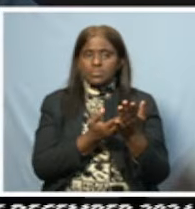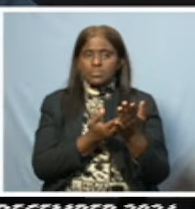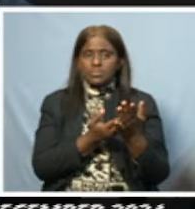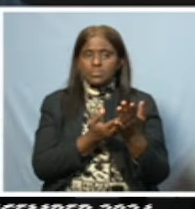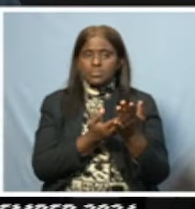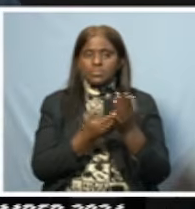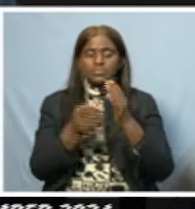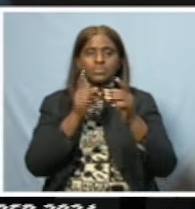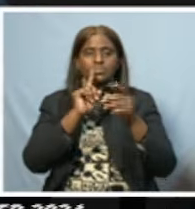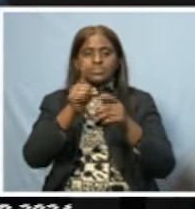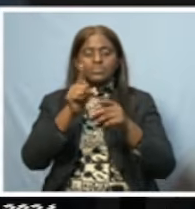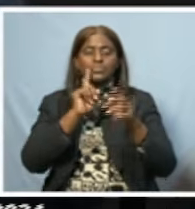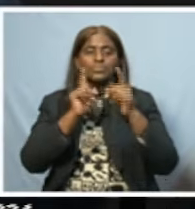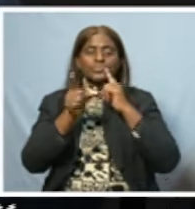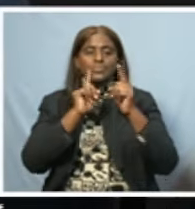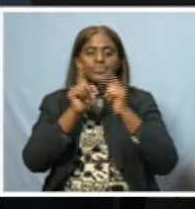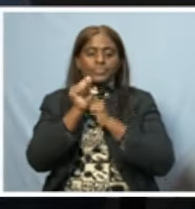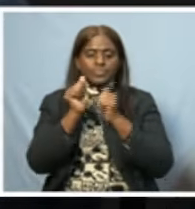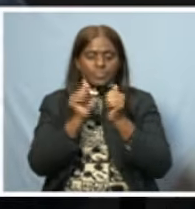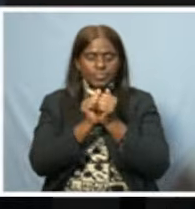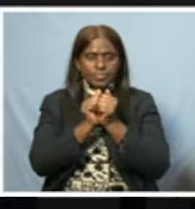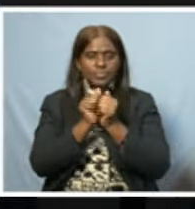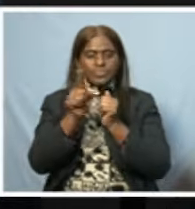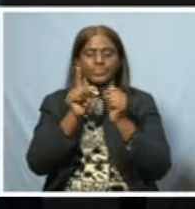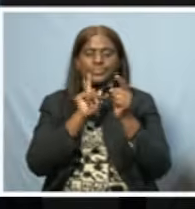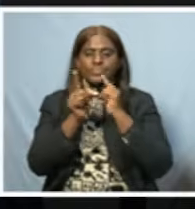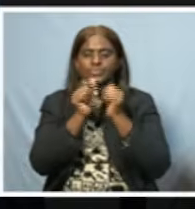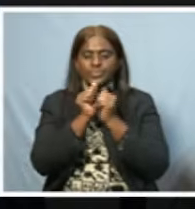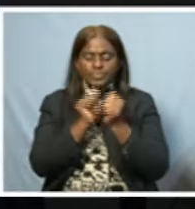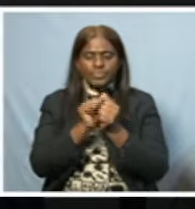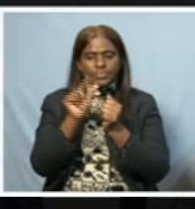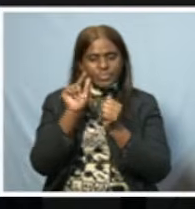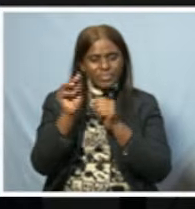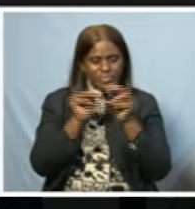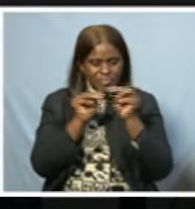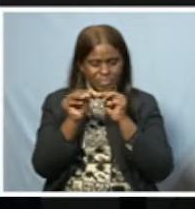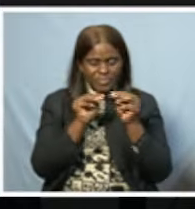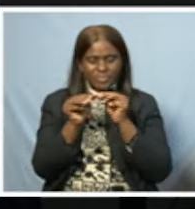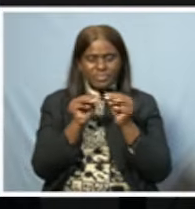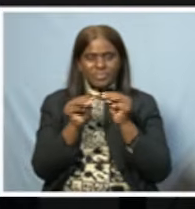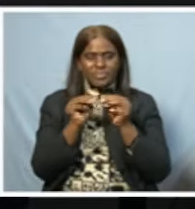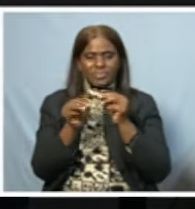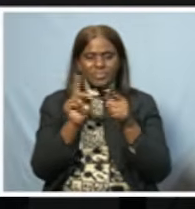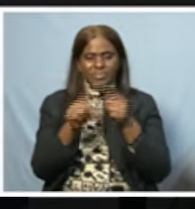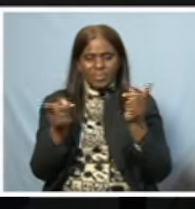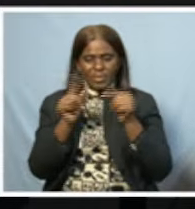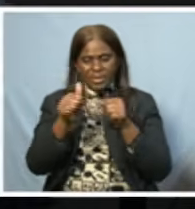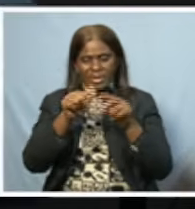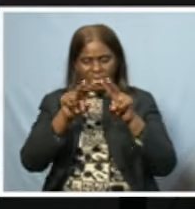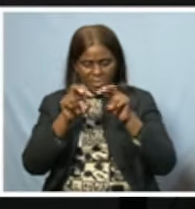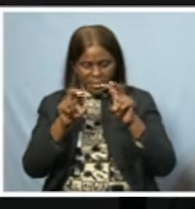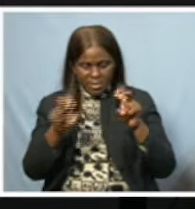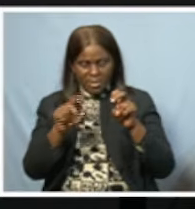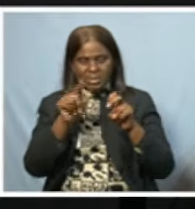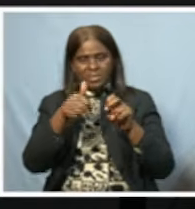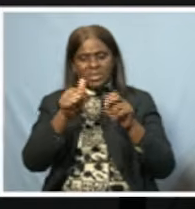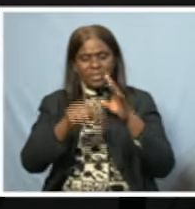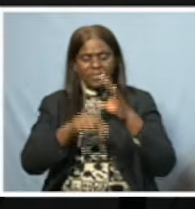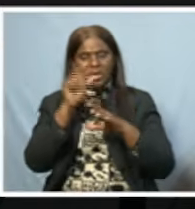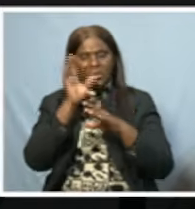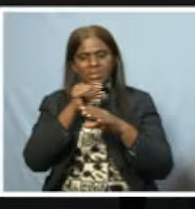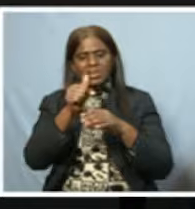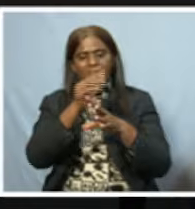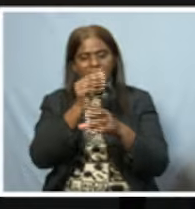you talked about a bit of money 24, but when you check, you find